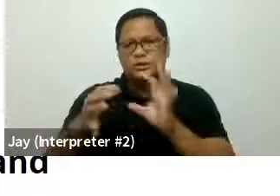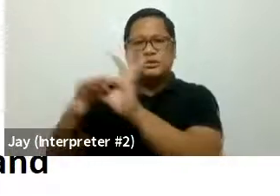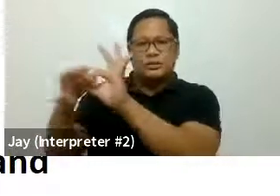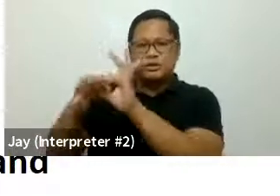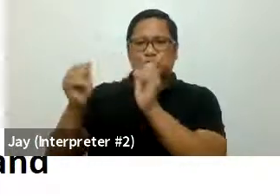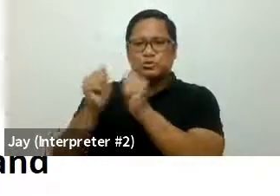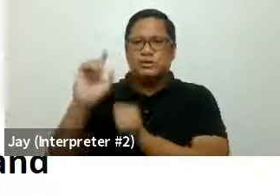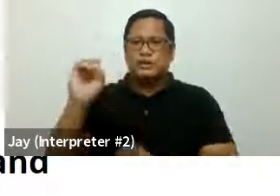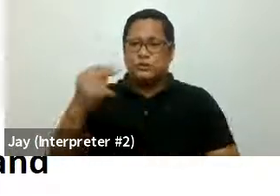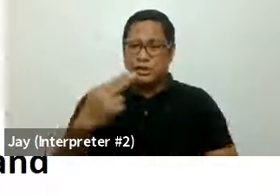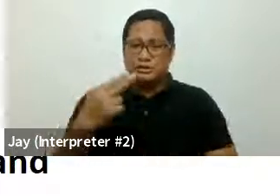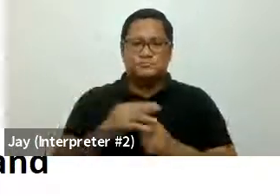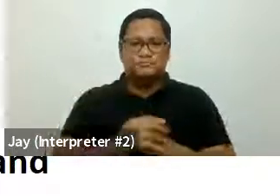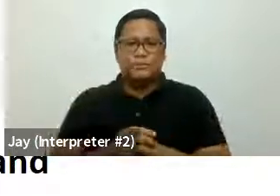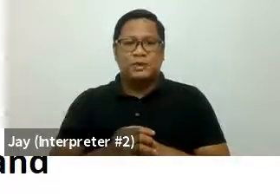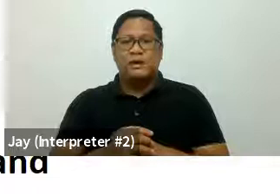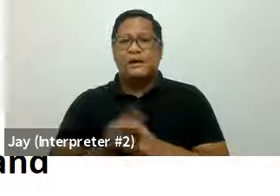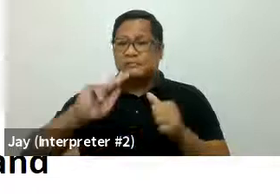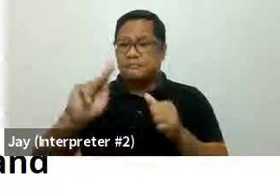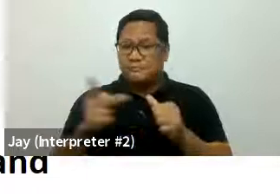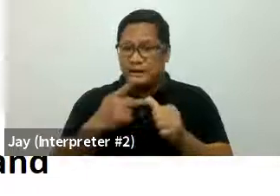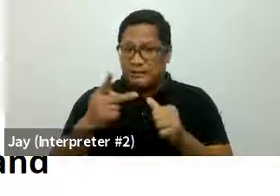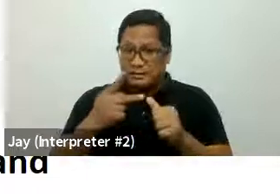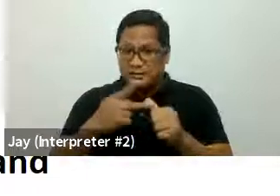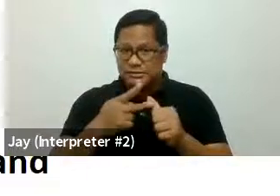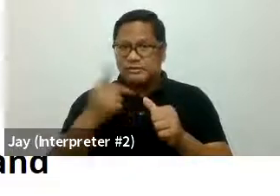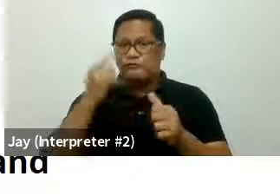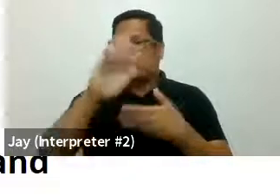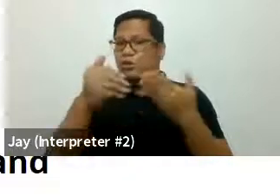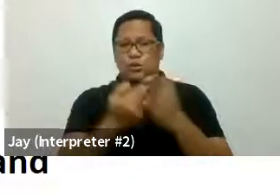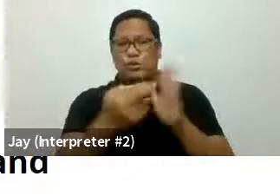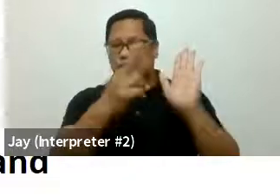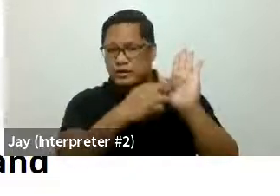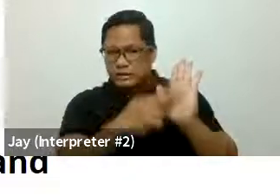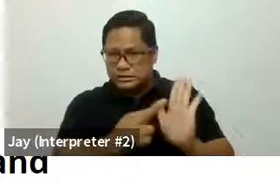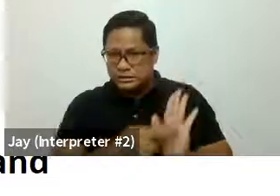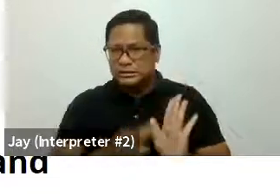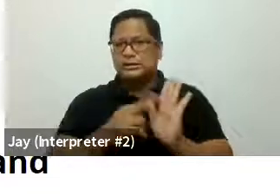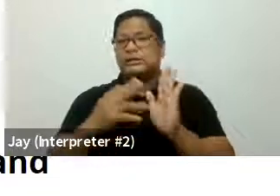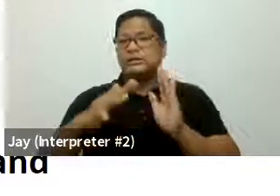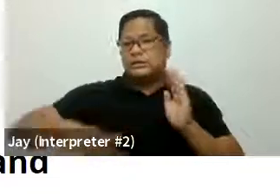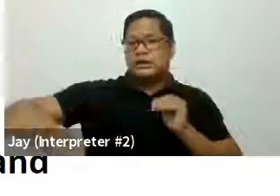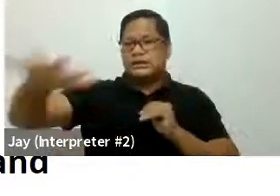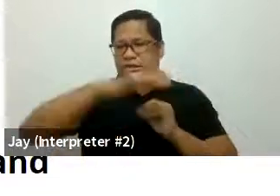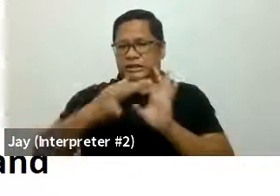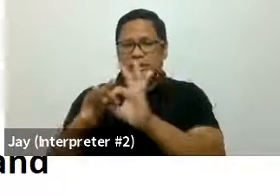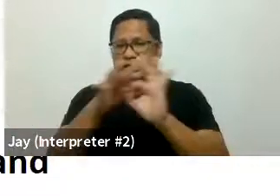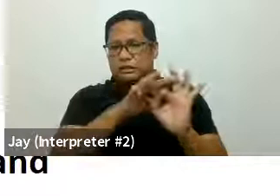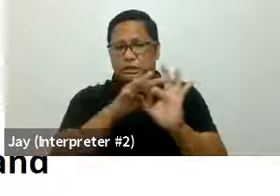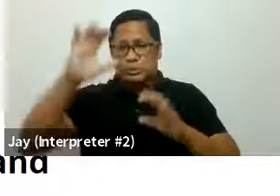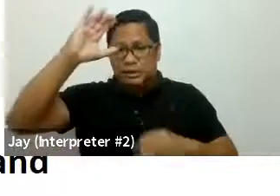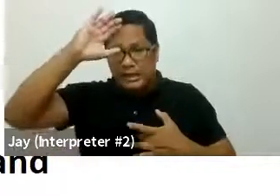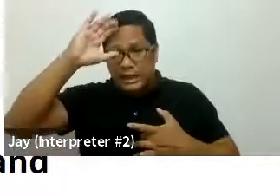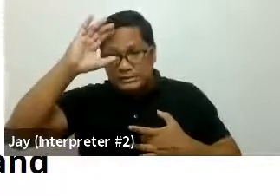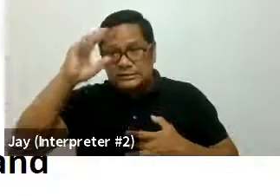units, and to be the primary repository of all registries in the country related to cancer,